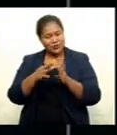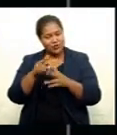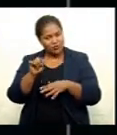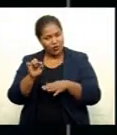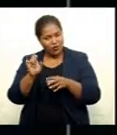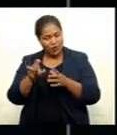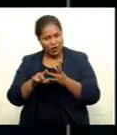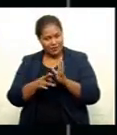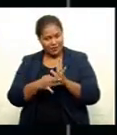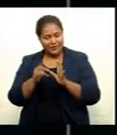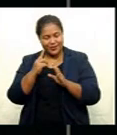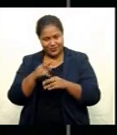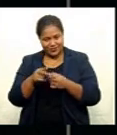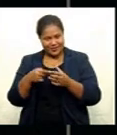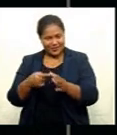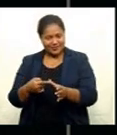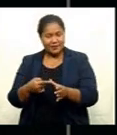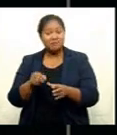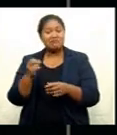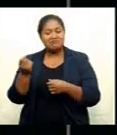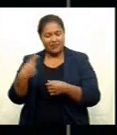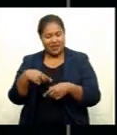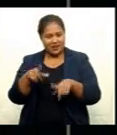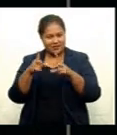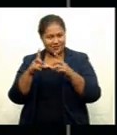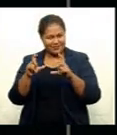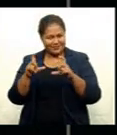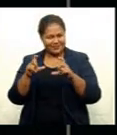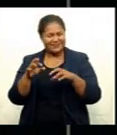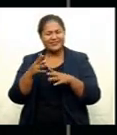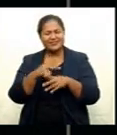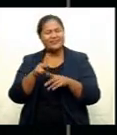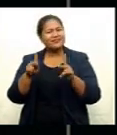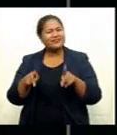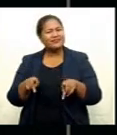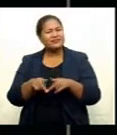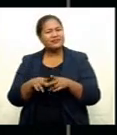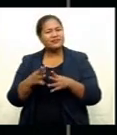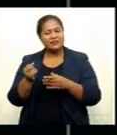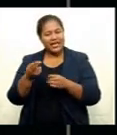fbcnews.com.fj to answer. Send us newsworthy pictures and videos via email